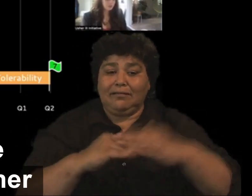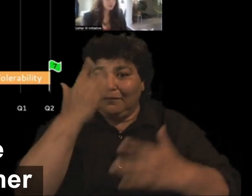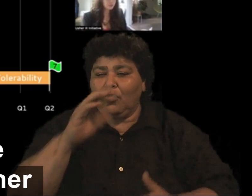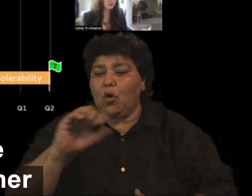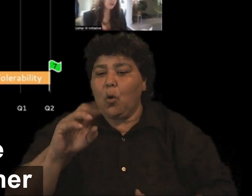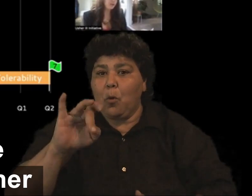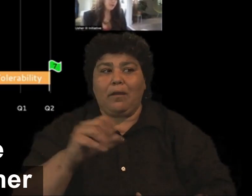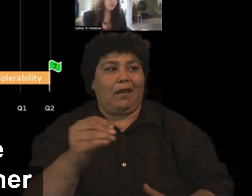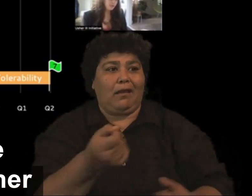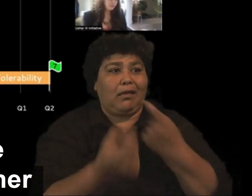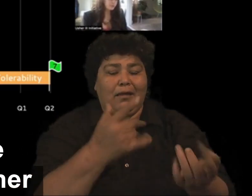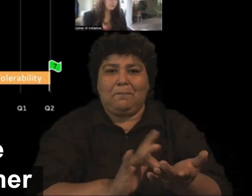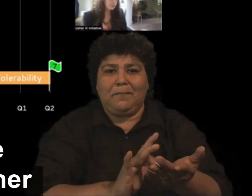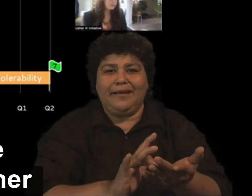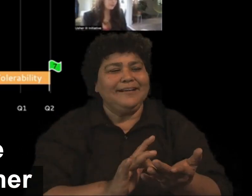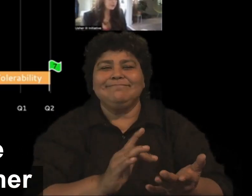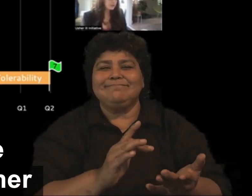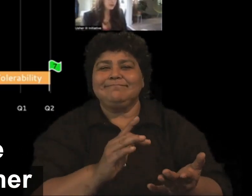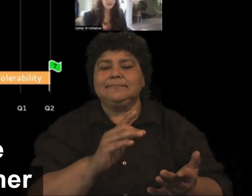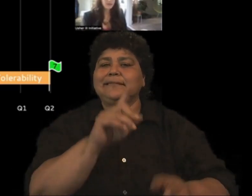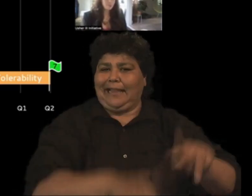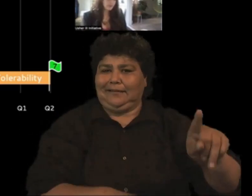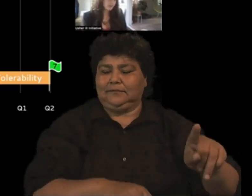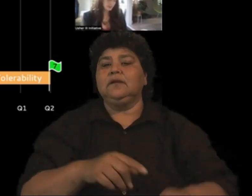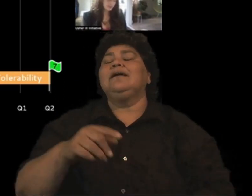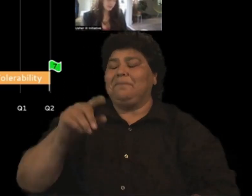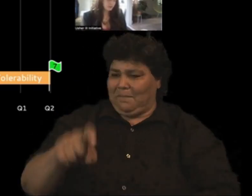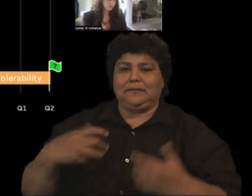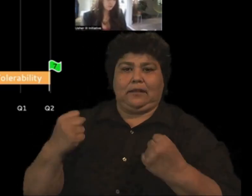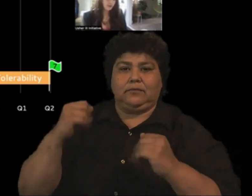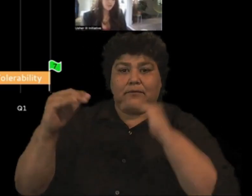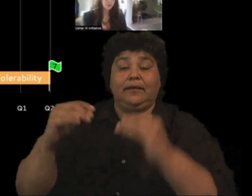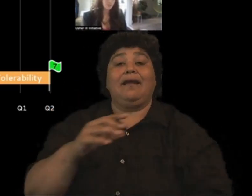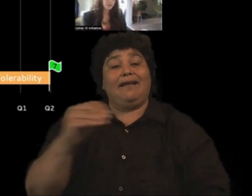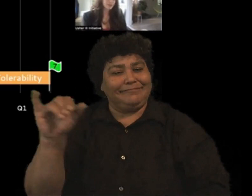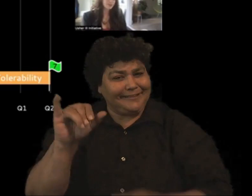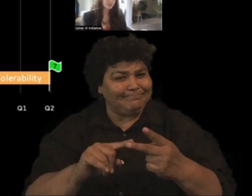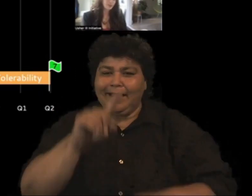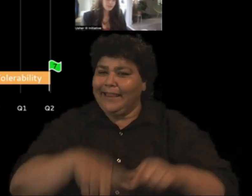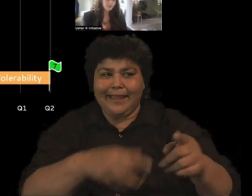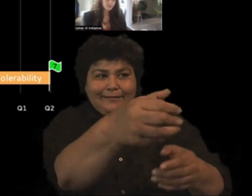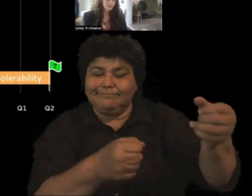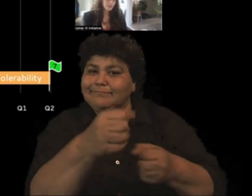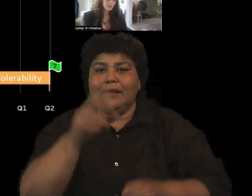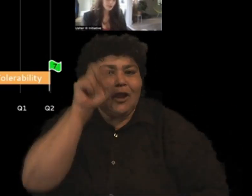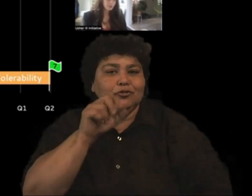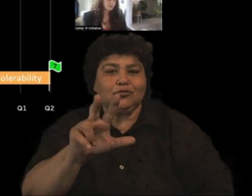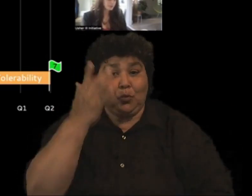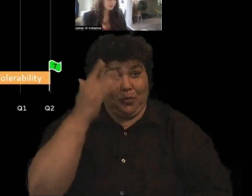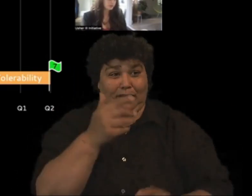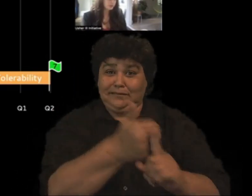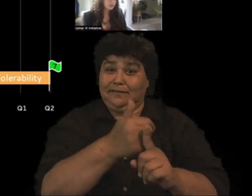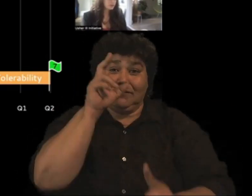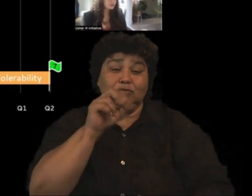individuals. Therefore, this first trial cannot be conducted in Usher III patients because of the small size of the patient